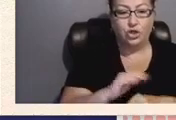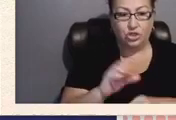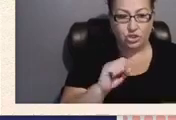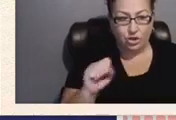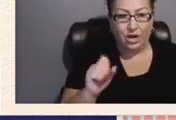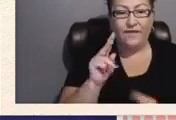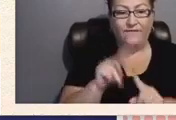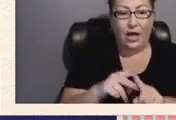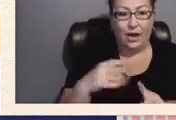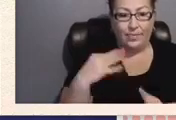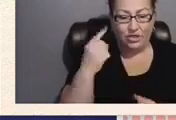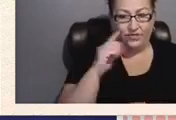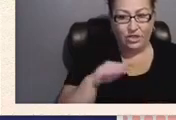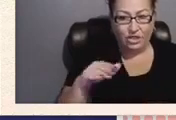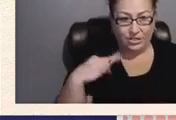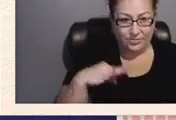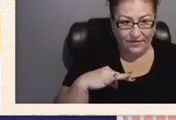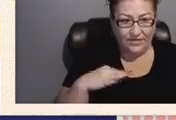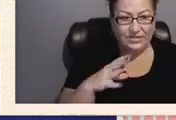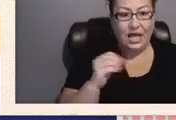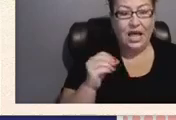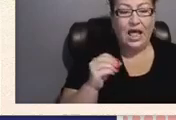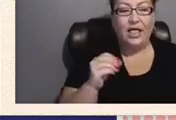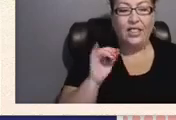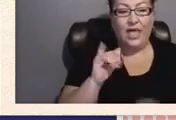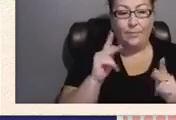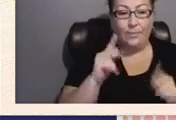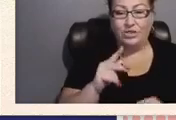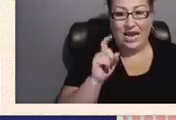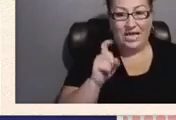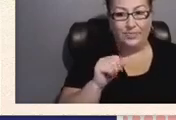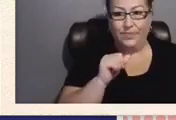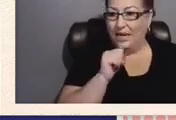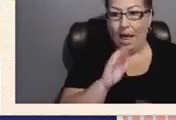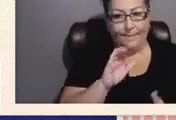benefits, and the individual has to be unmarried.